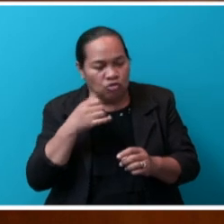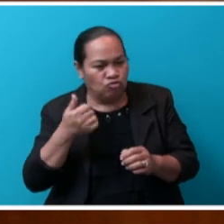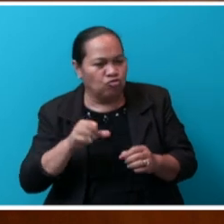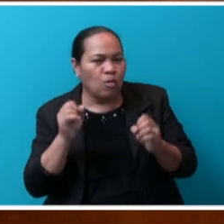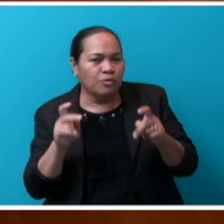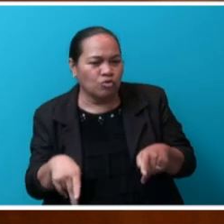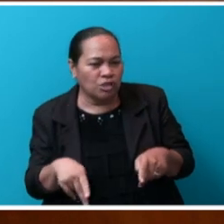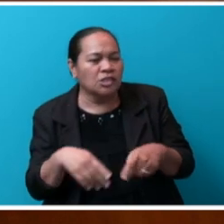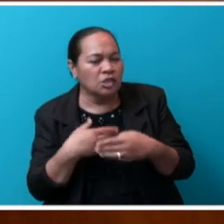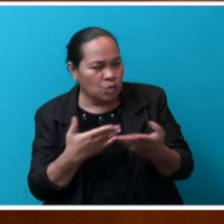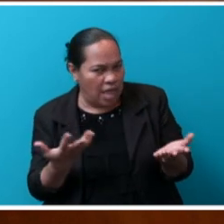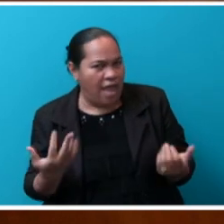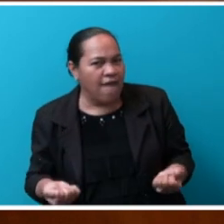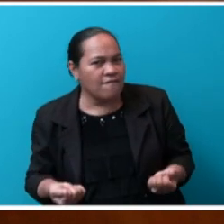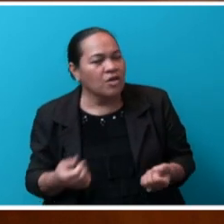available in government.